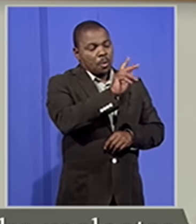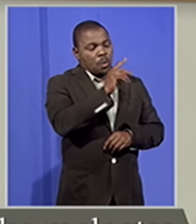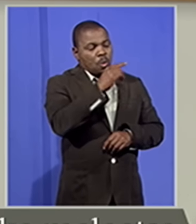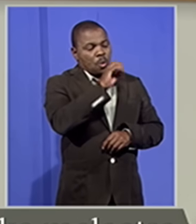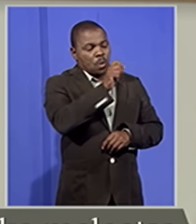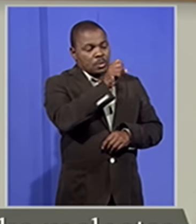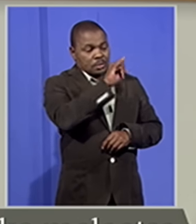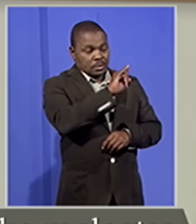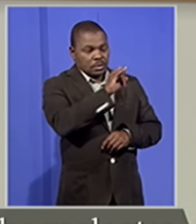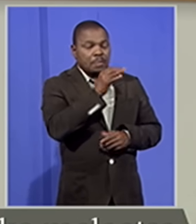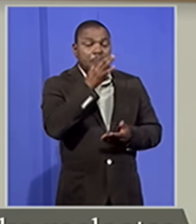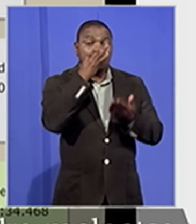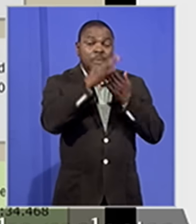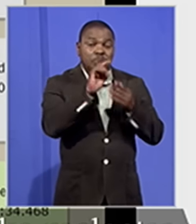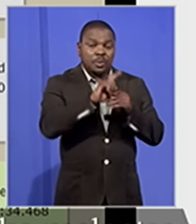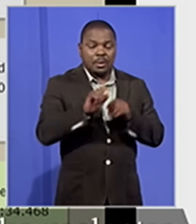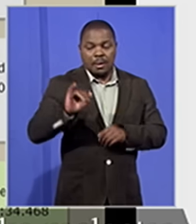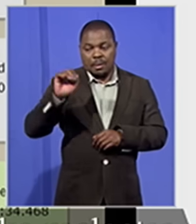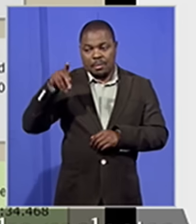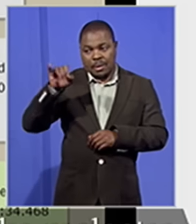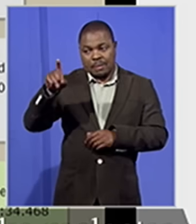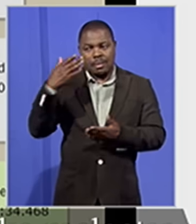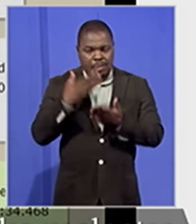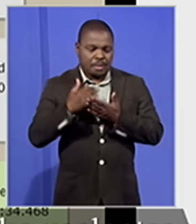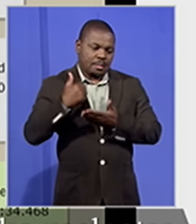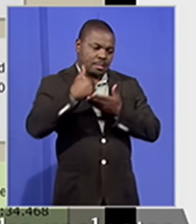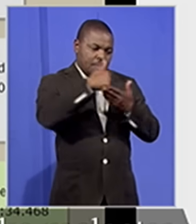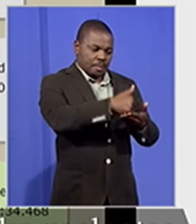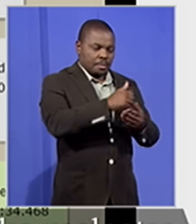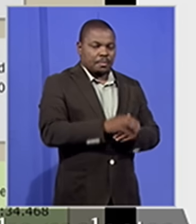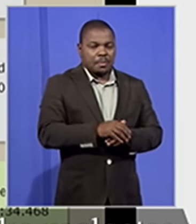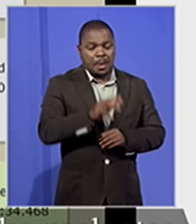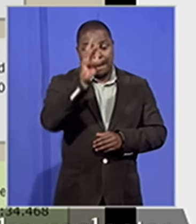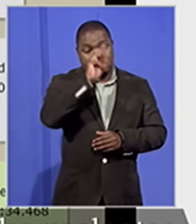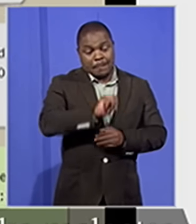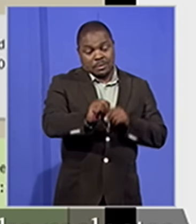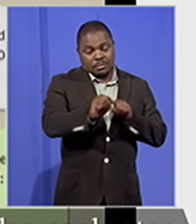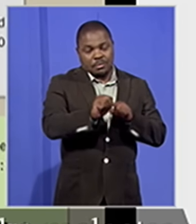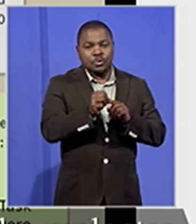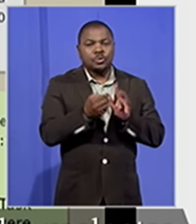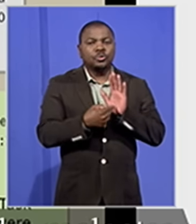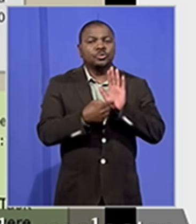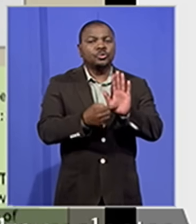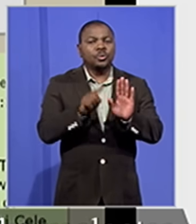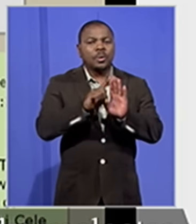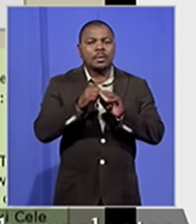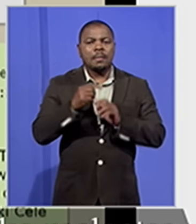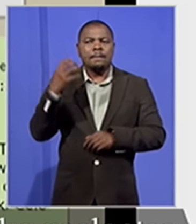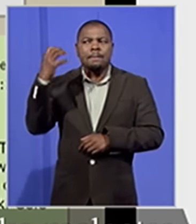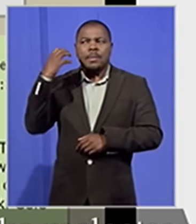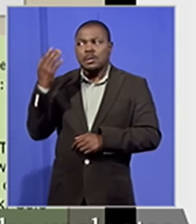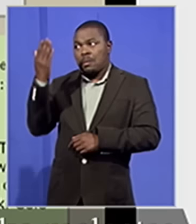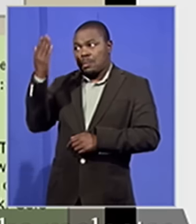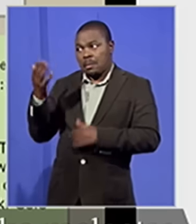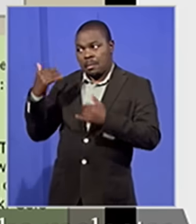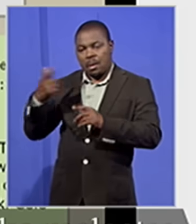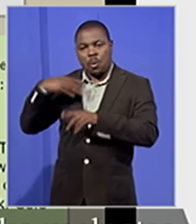that IPID could be a breakthrough. Melaetsa ena e bontsha ha letona le kginnweng mosebetsing e le lona